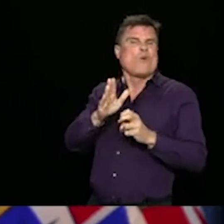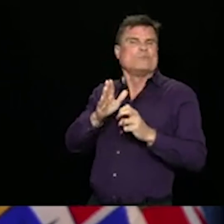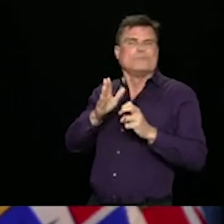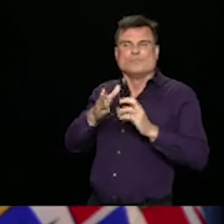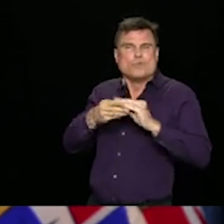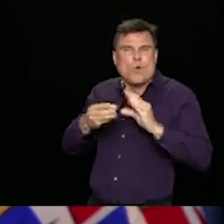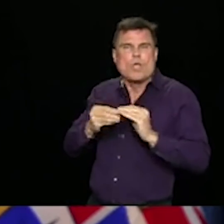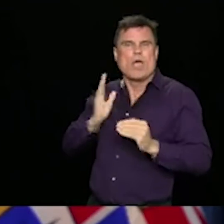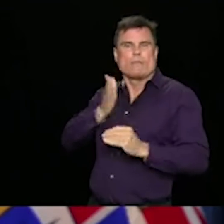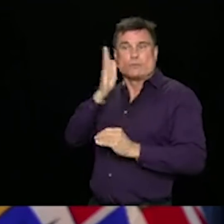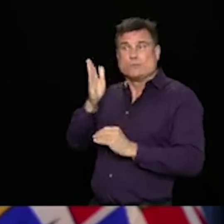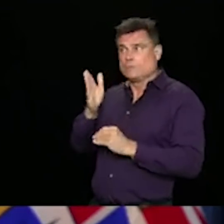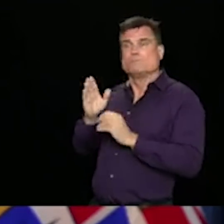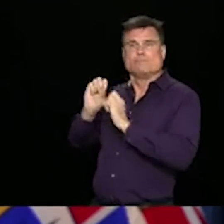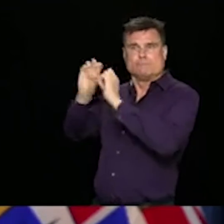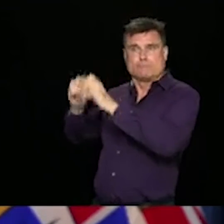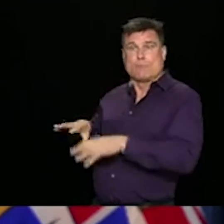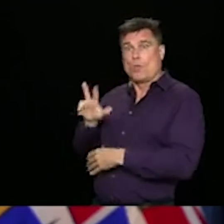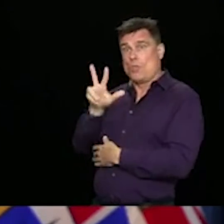and